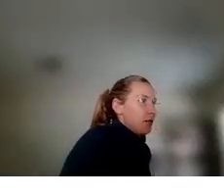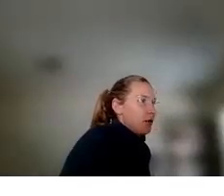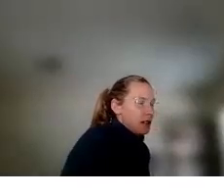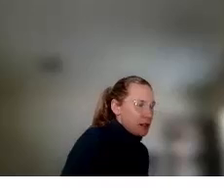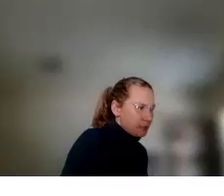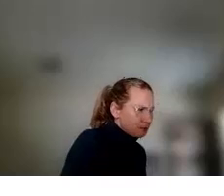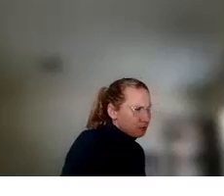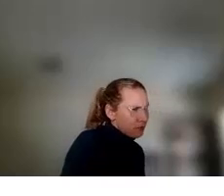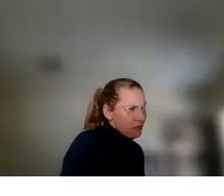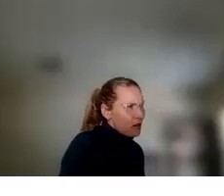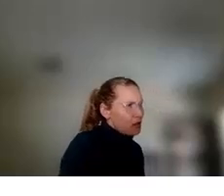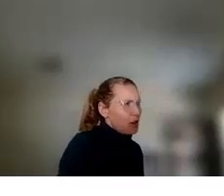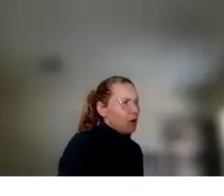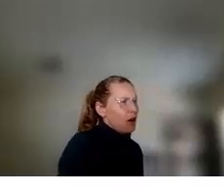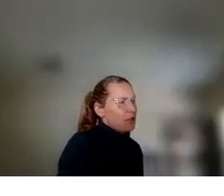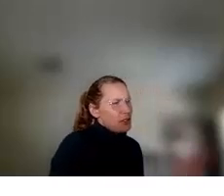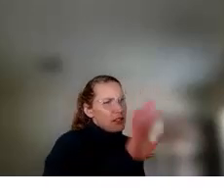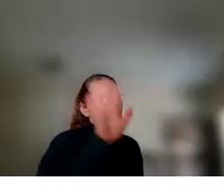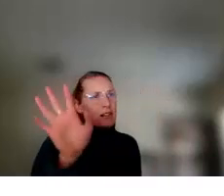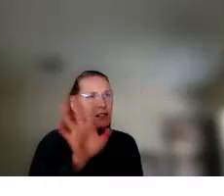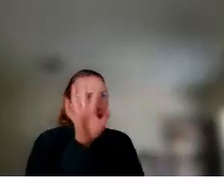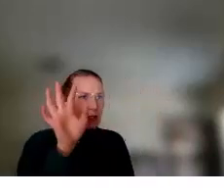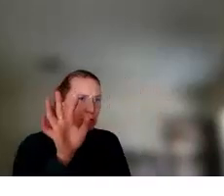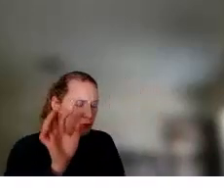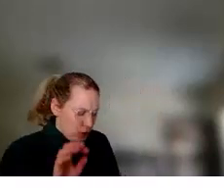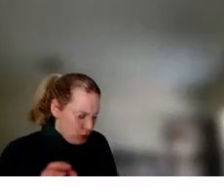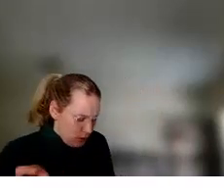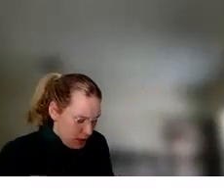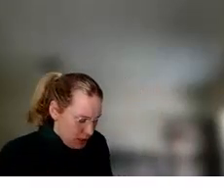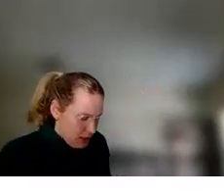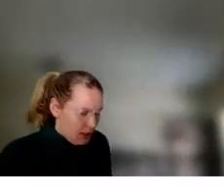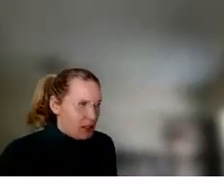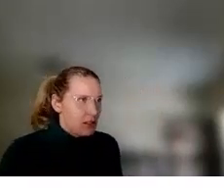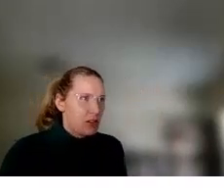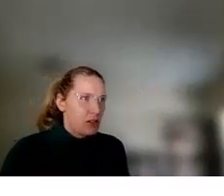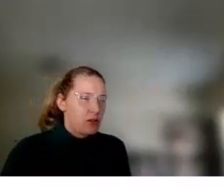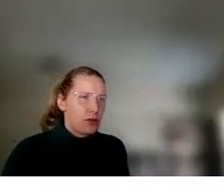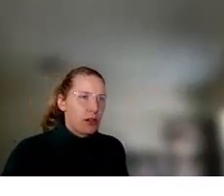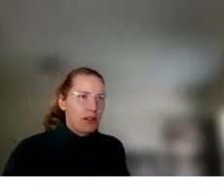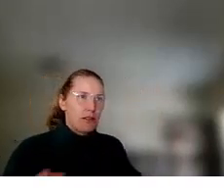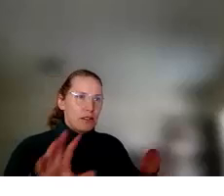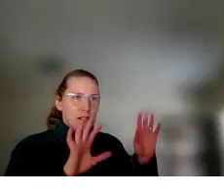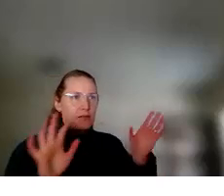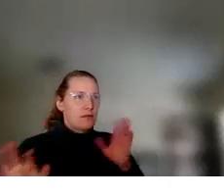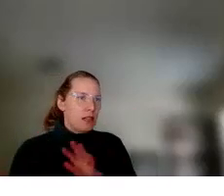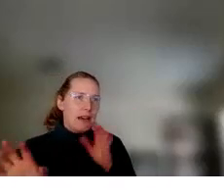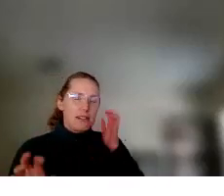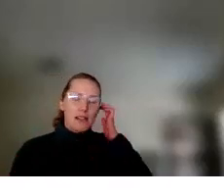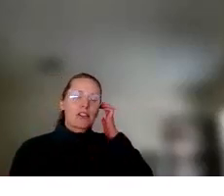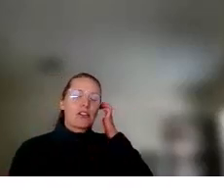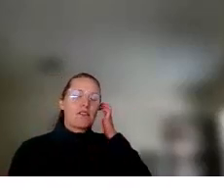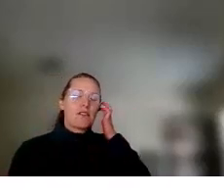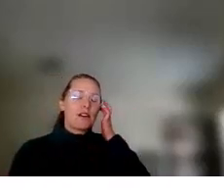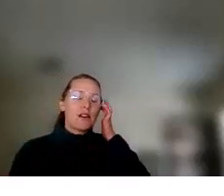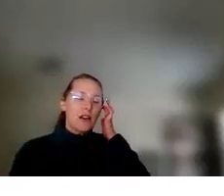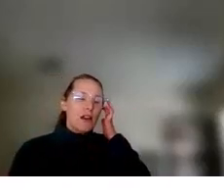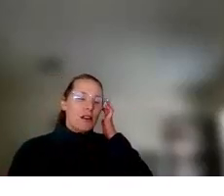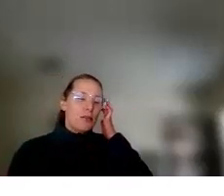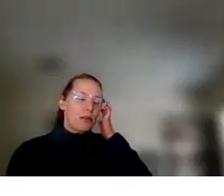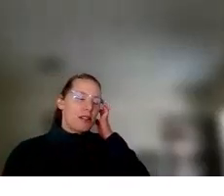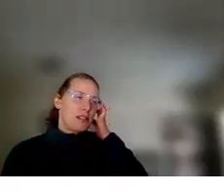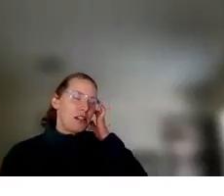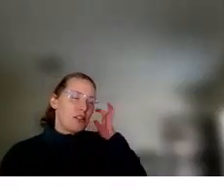systems talking points. So I'll just say before we get into kind of this last section of